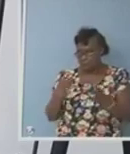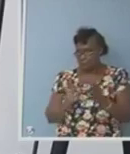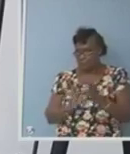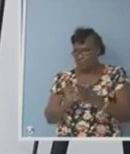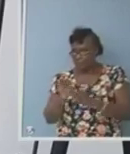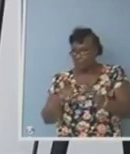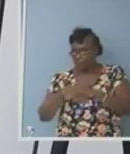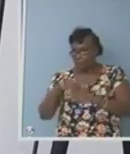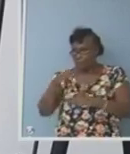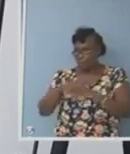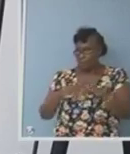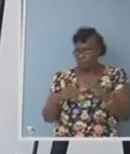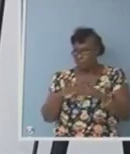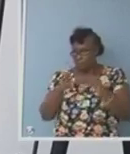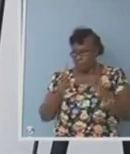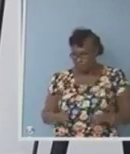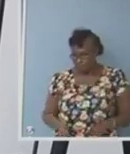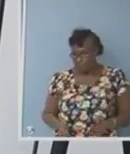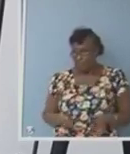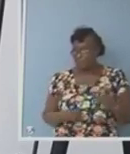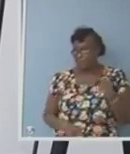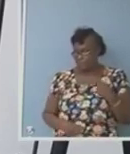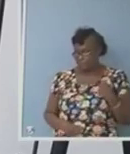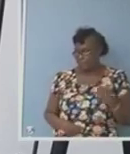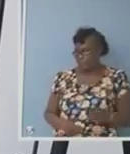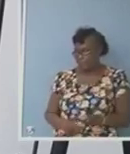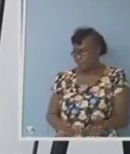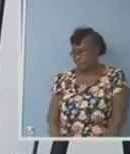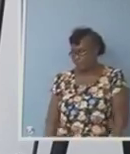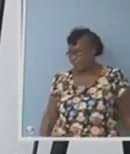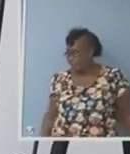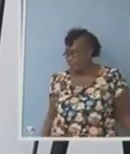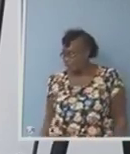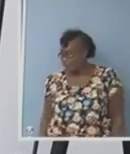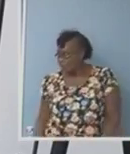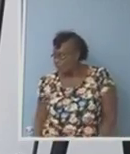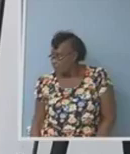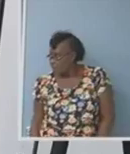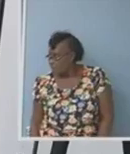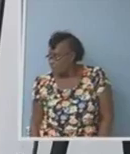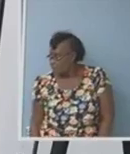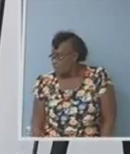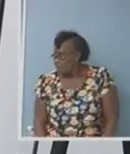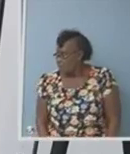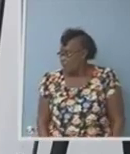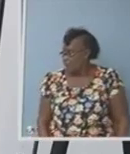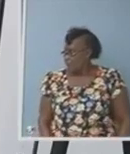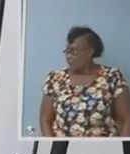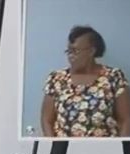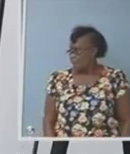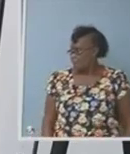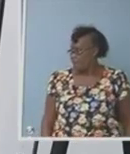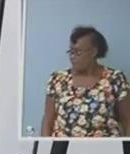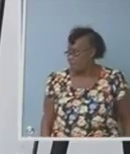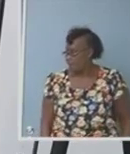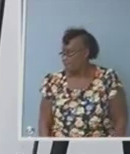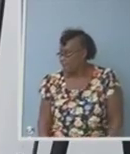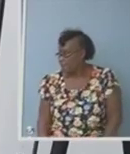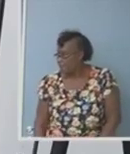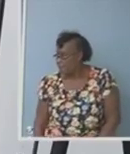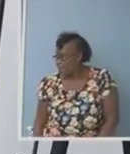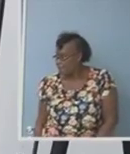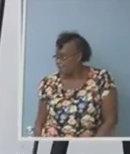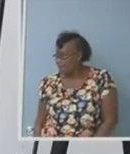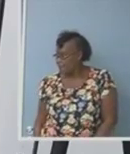comfort or relief for persons in Tobago? Assemblyman Jack, before you continue, just want to inform the members of the media, as the Secretary would